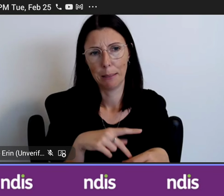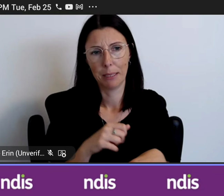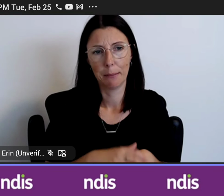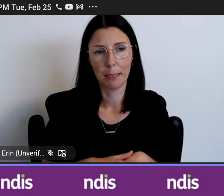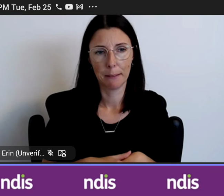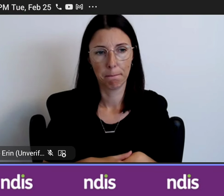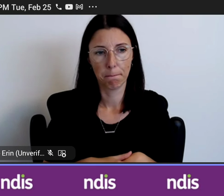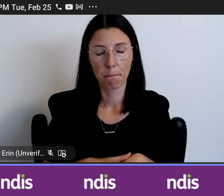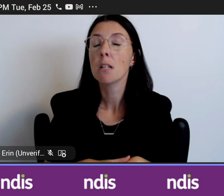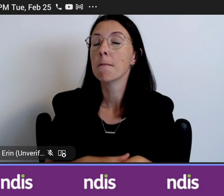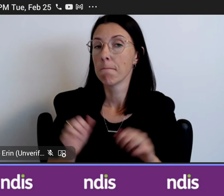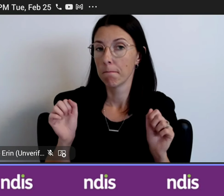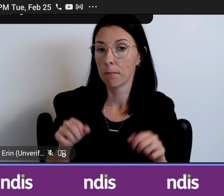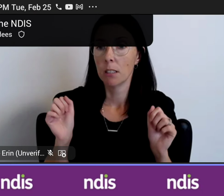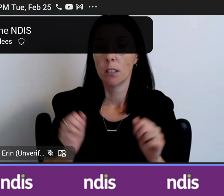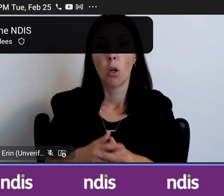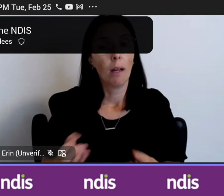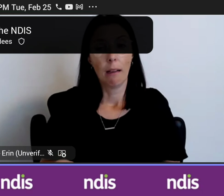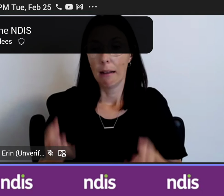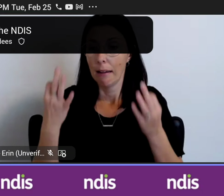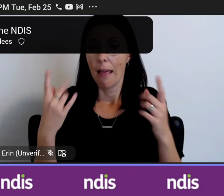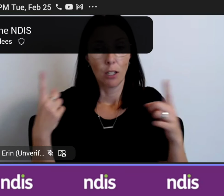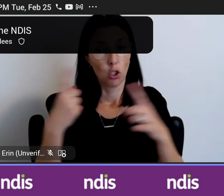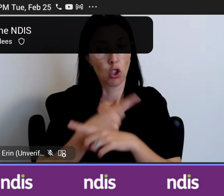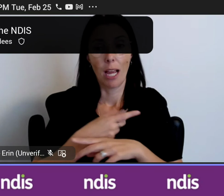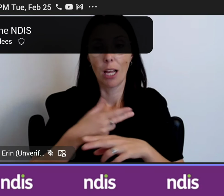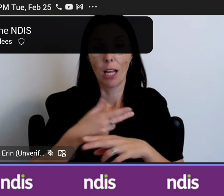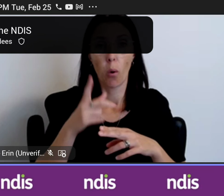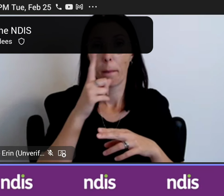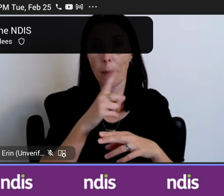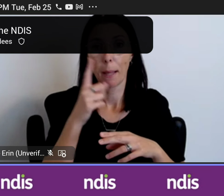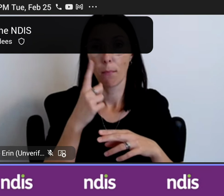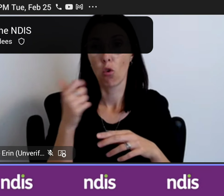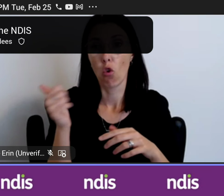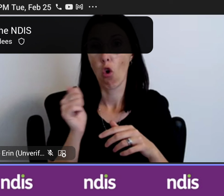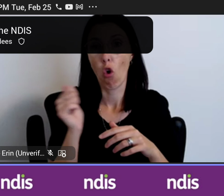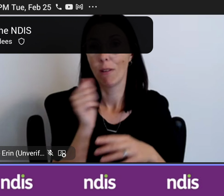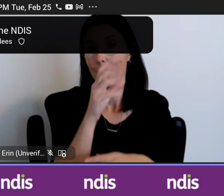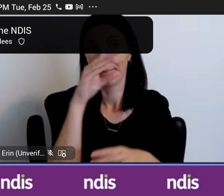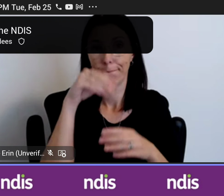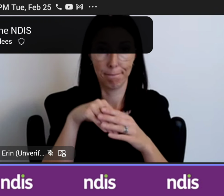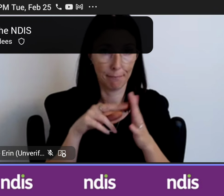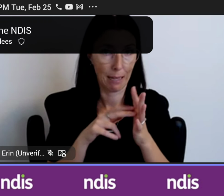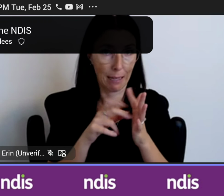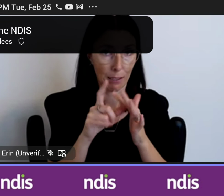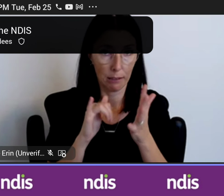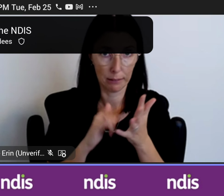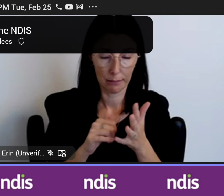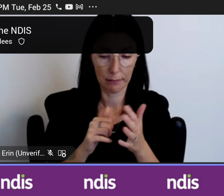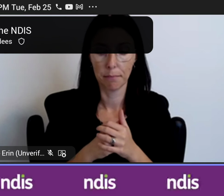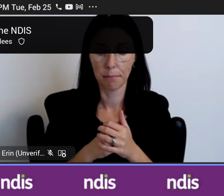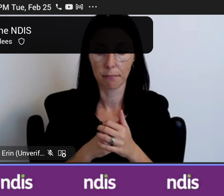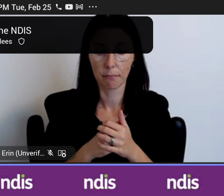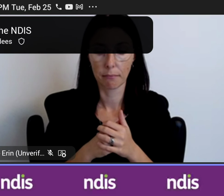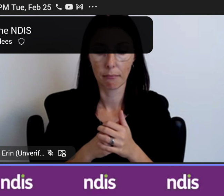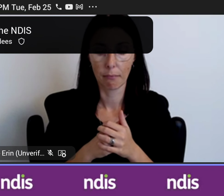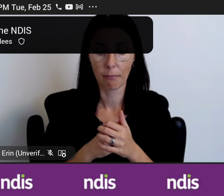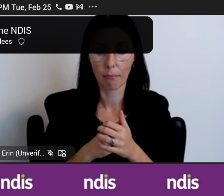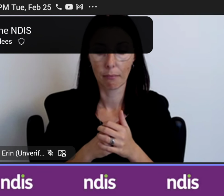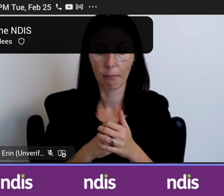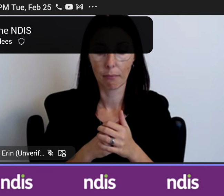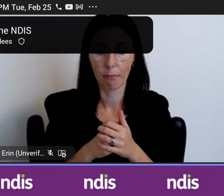Sure. Okay, so there are no changes for existing participants. An existing participant, there is nothing you